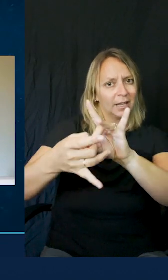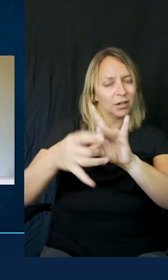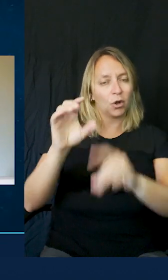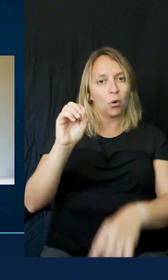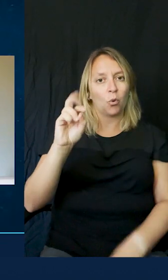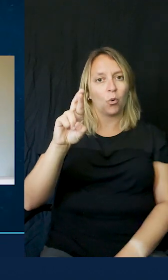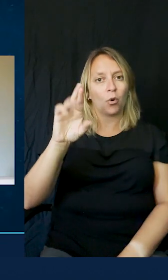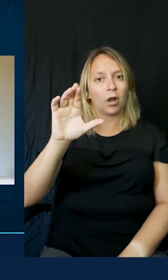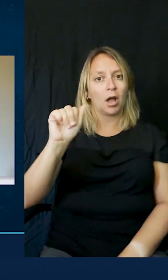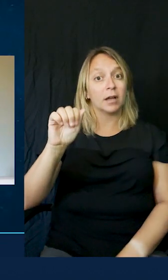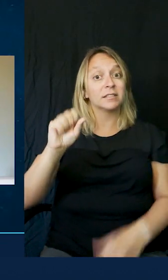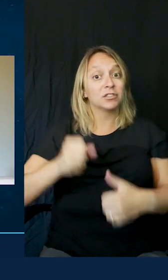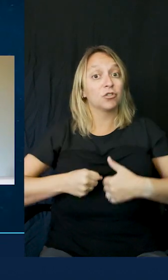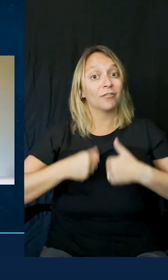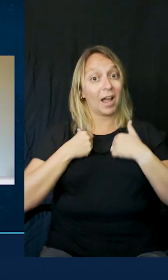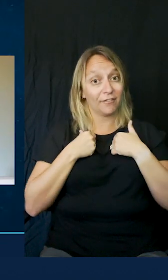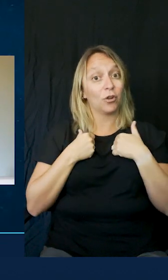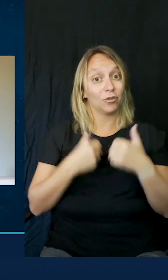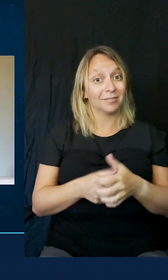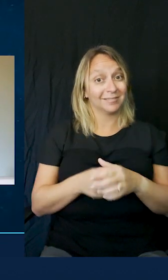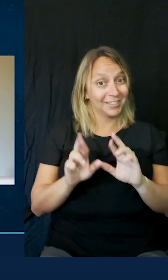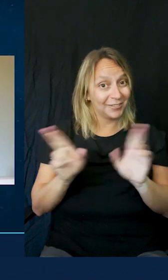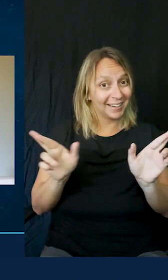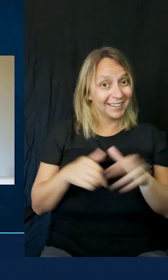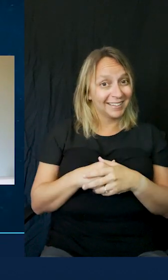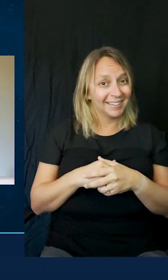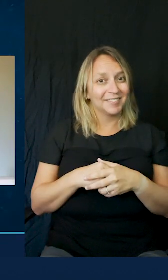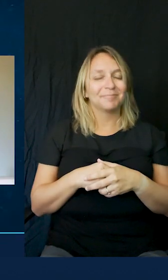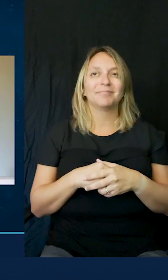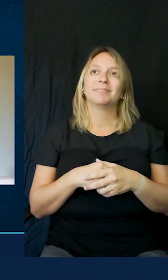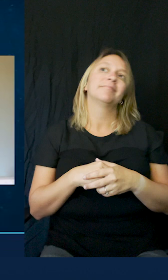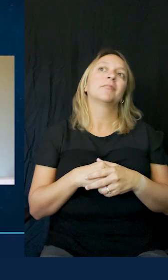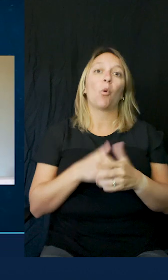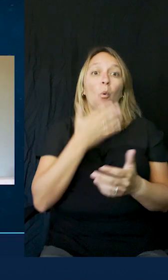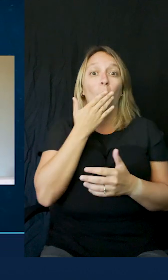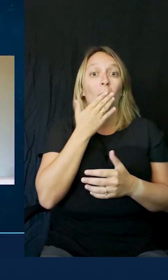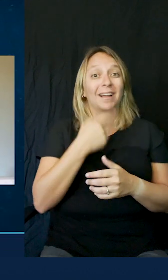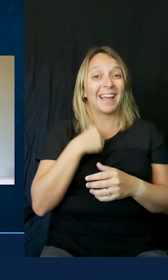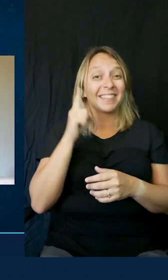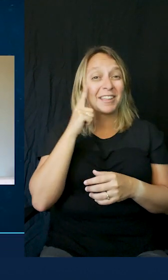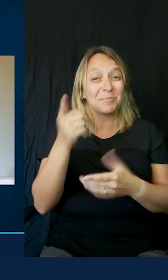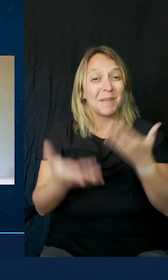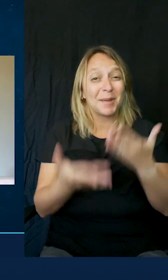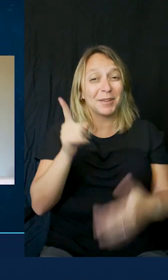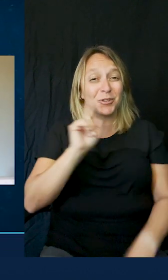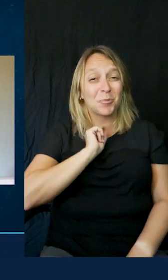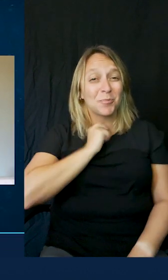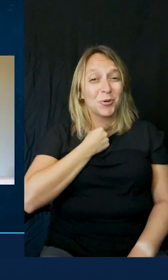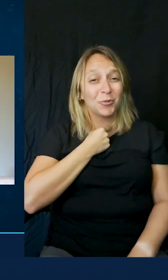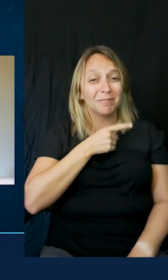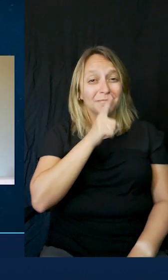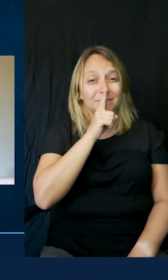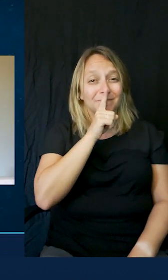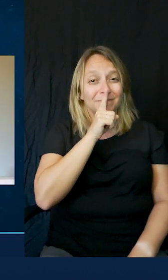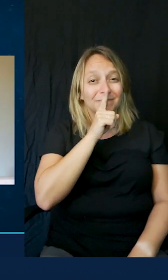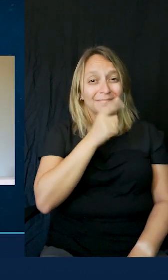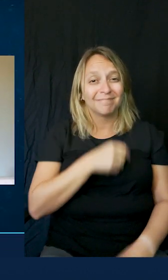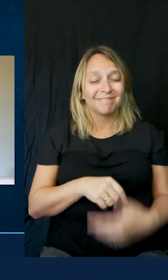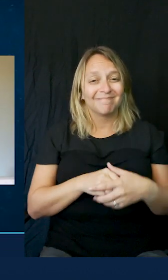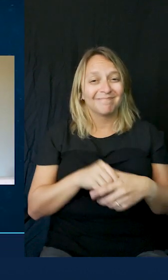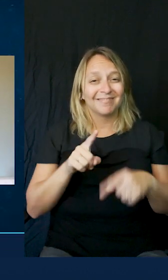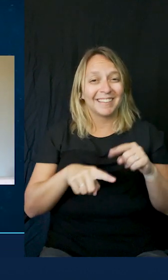orca survival. So Erin, are you ready? Oh, I think you might be muted.